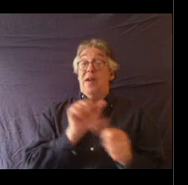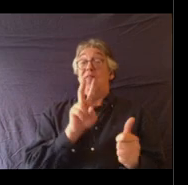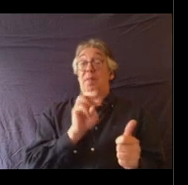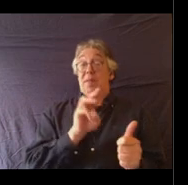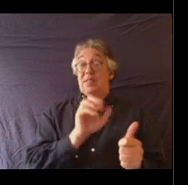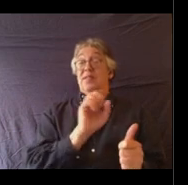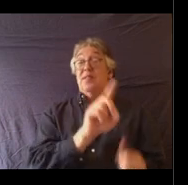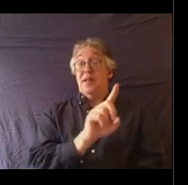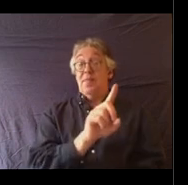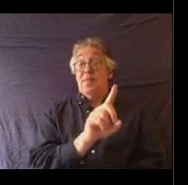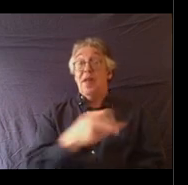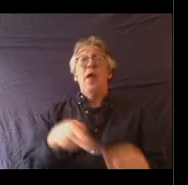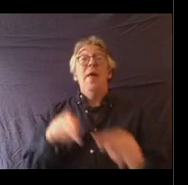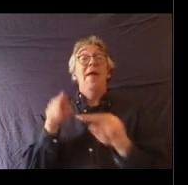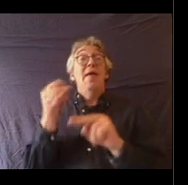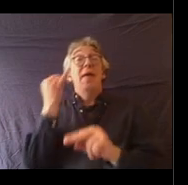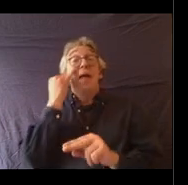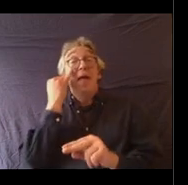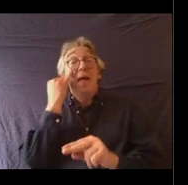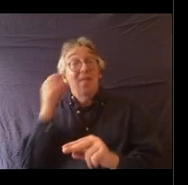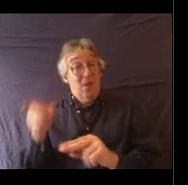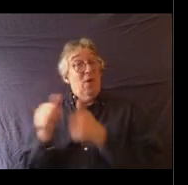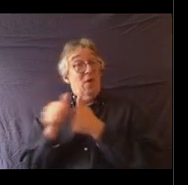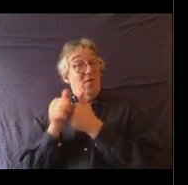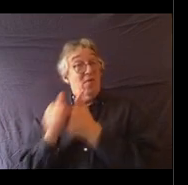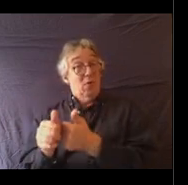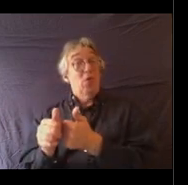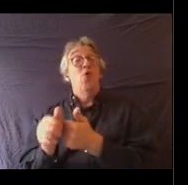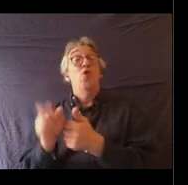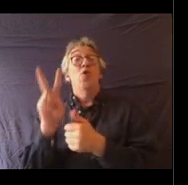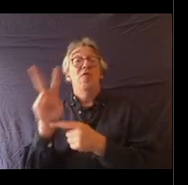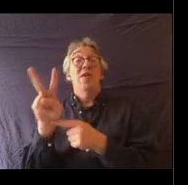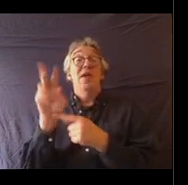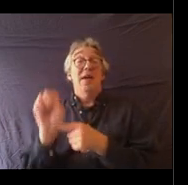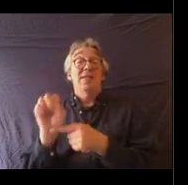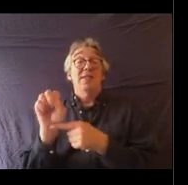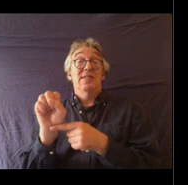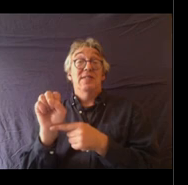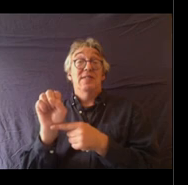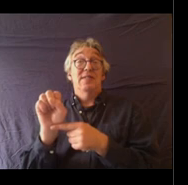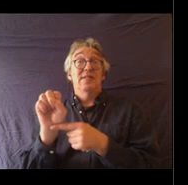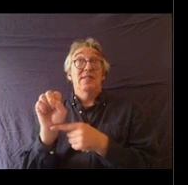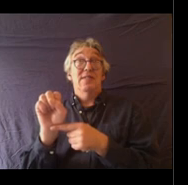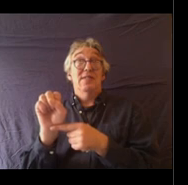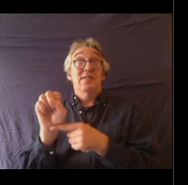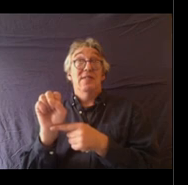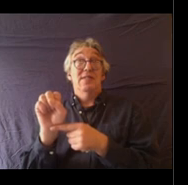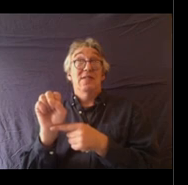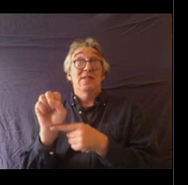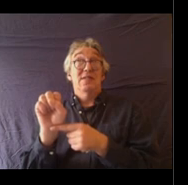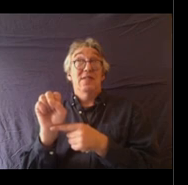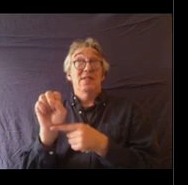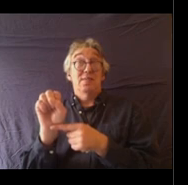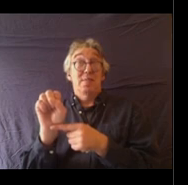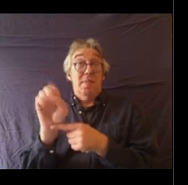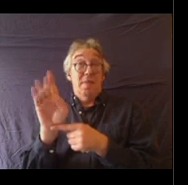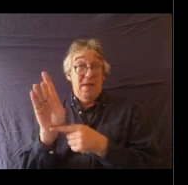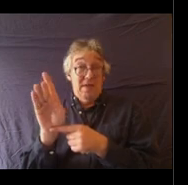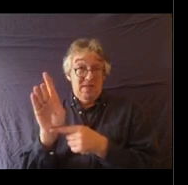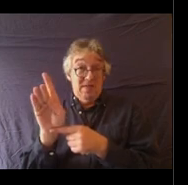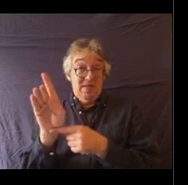if they fall into the definition of being VSPs, so if they have a dissociable section. But on the other